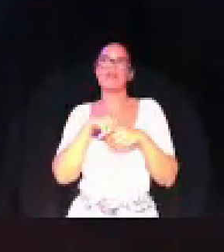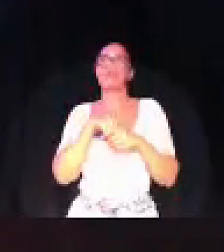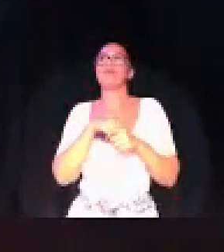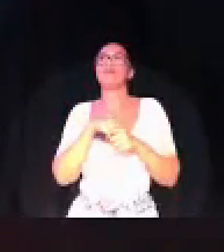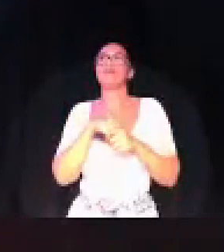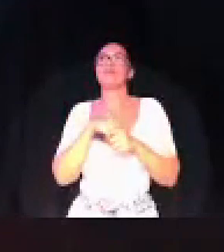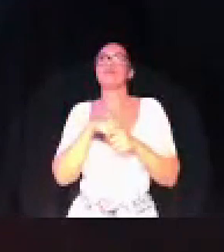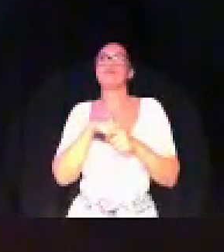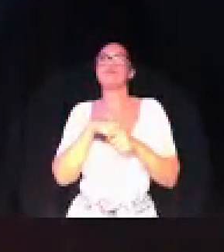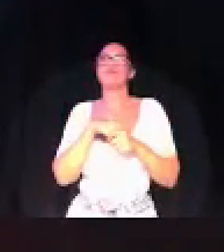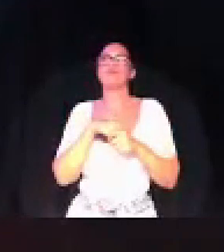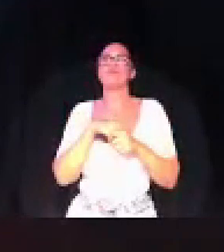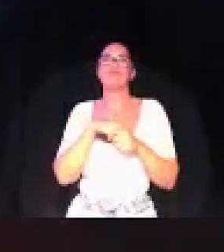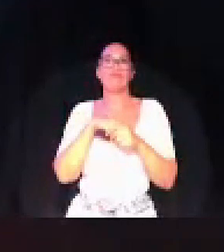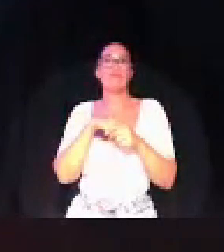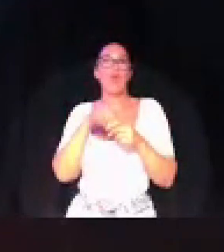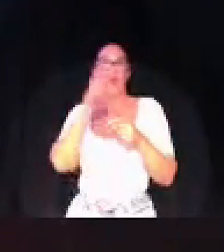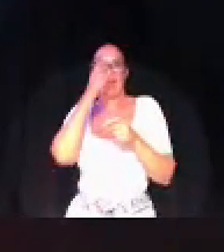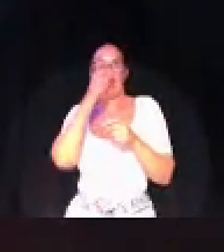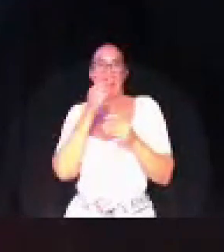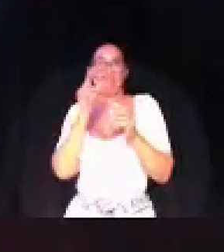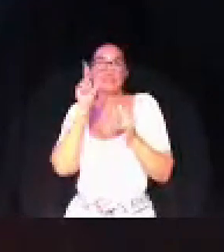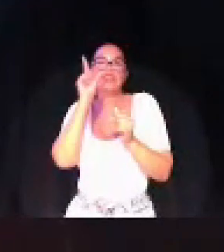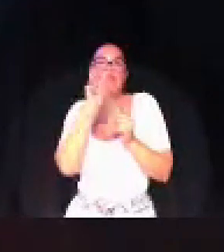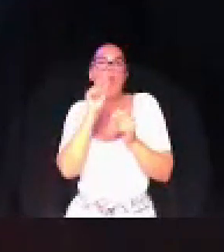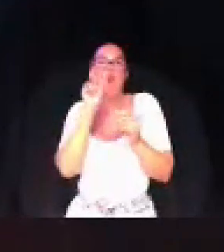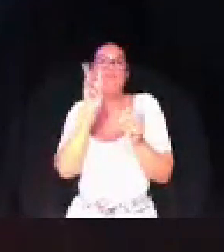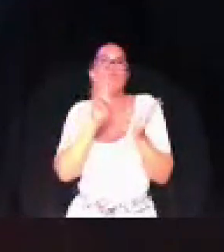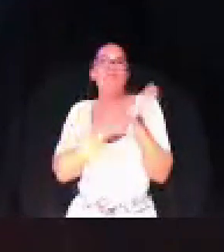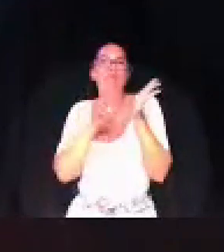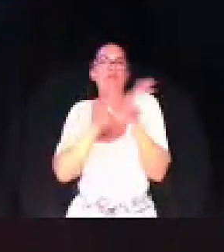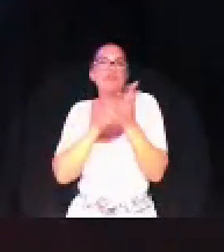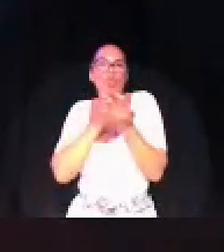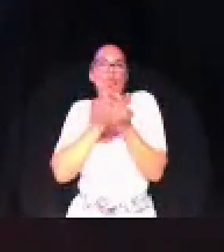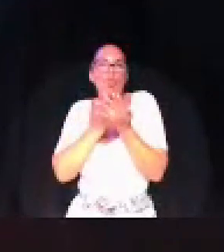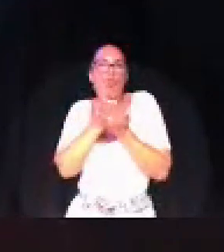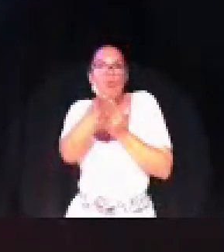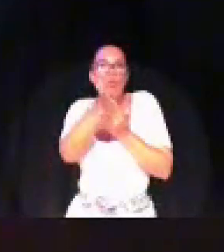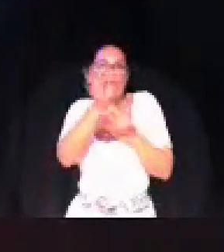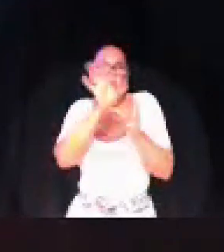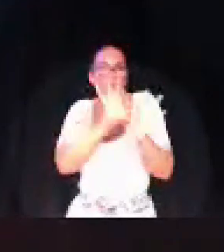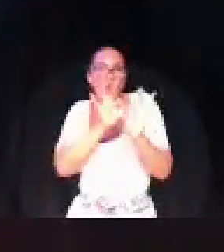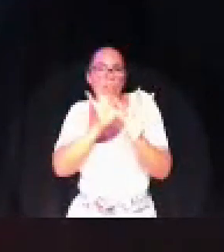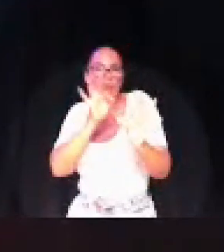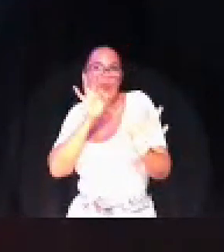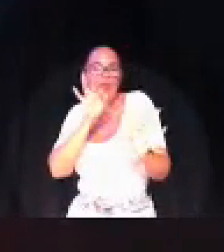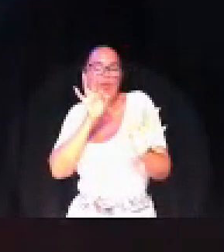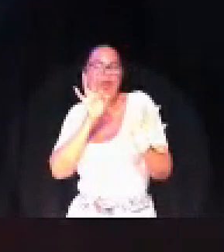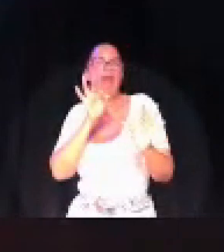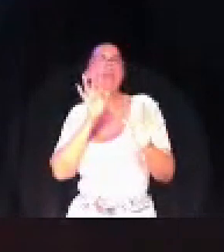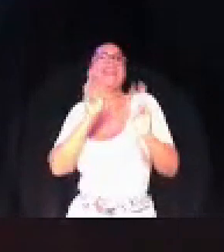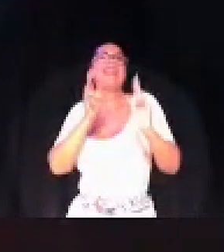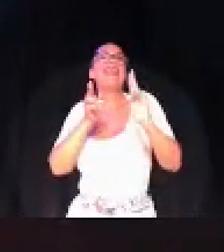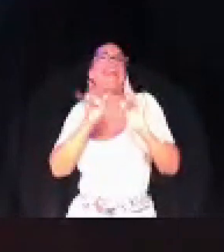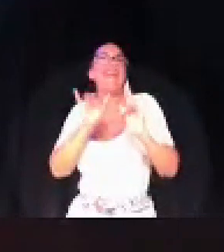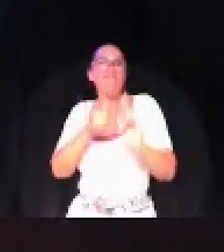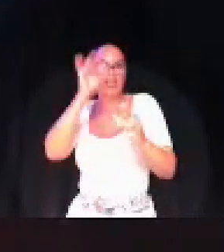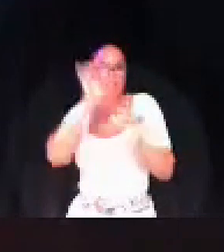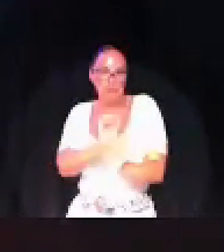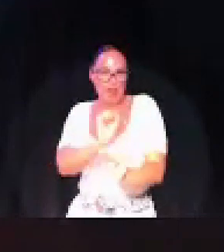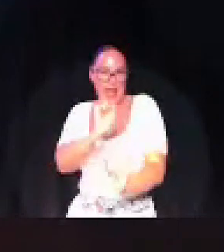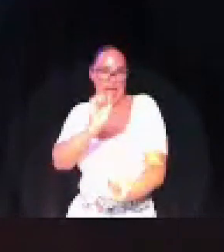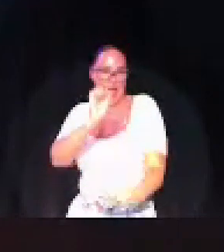just pass a very small voltage through it, and the resistance of it changes as it's stretched. So then you can read